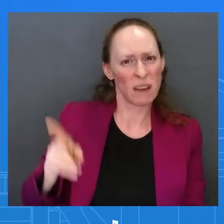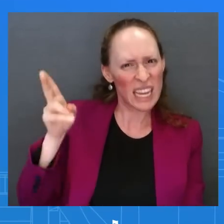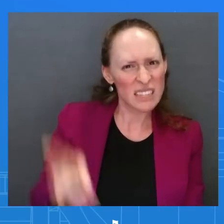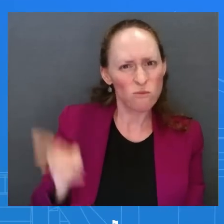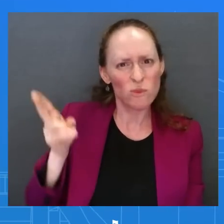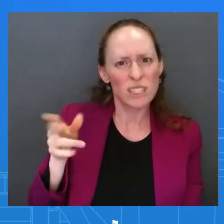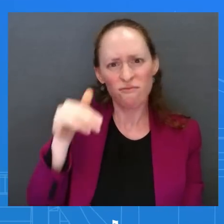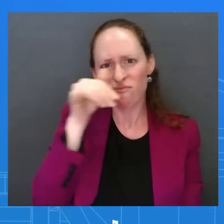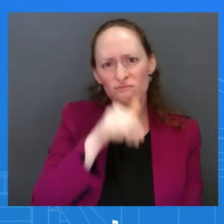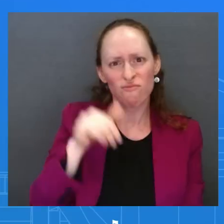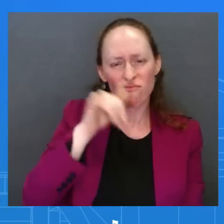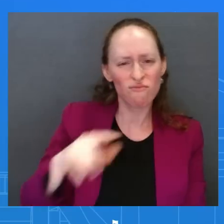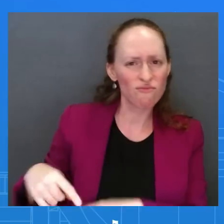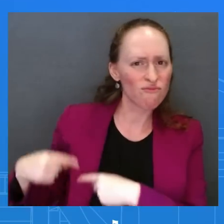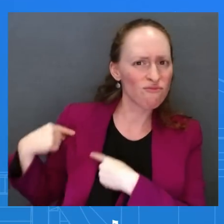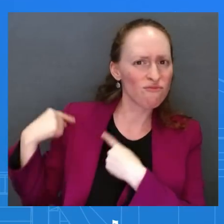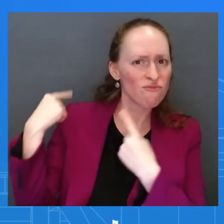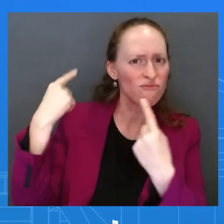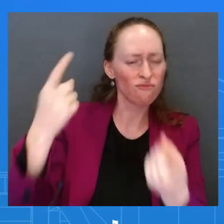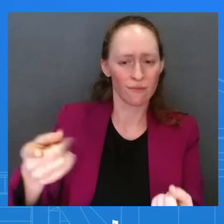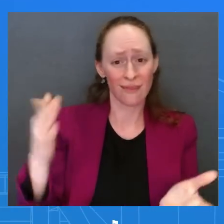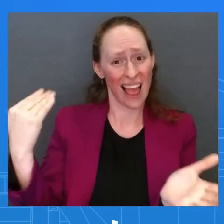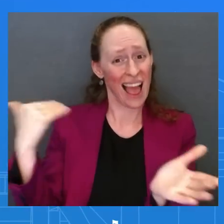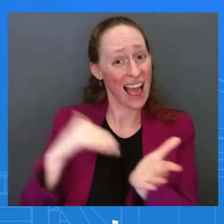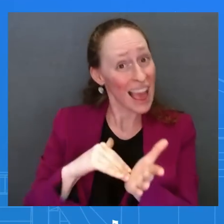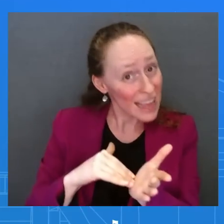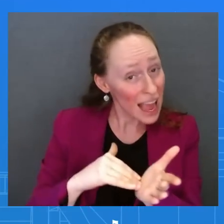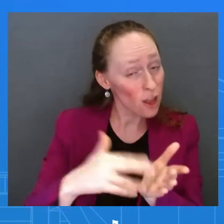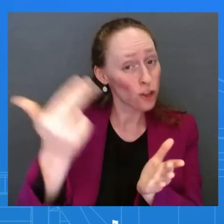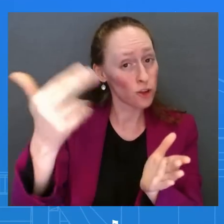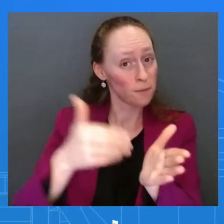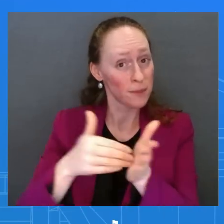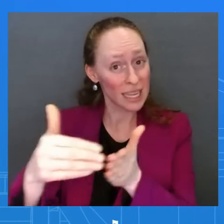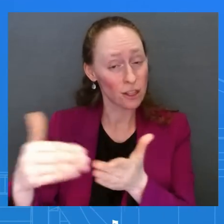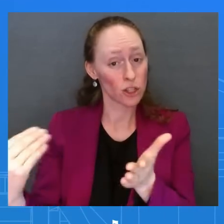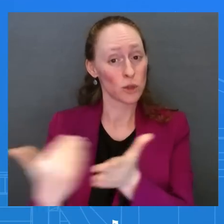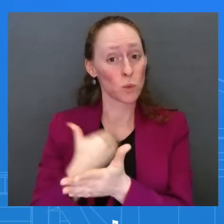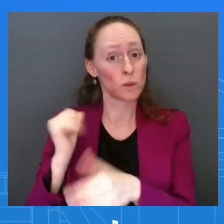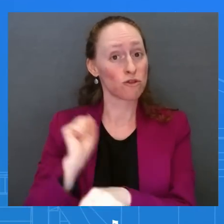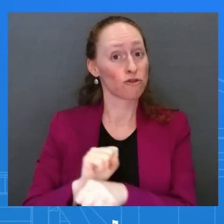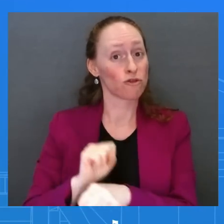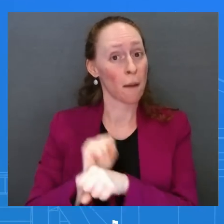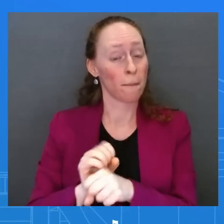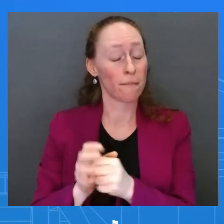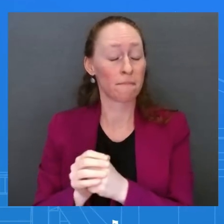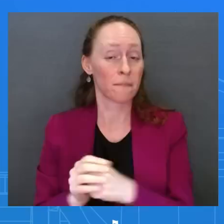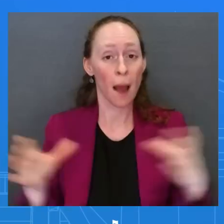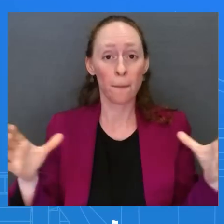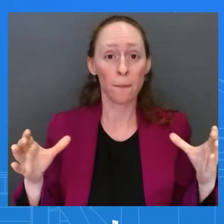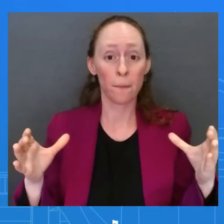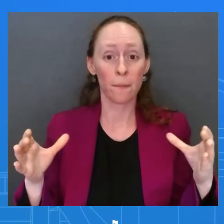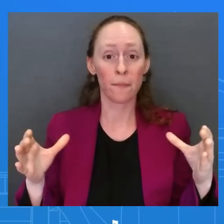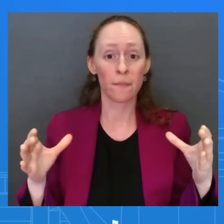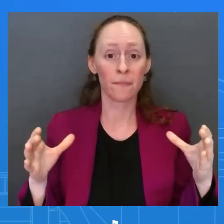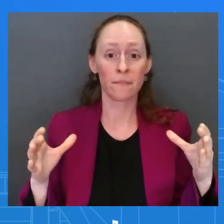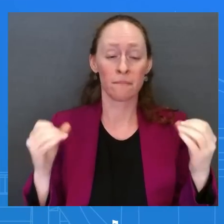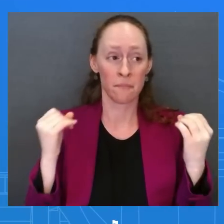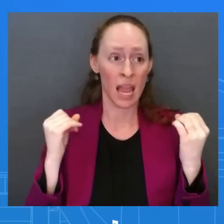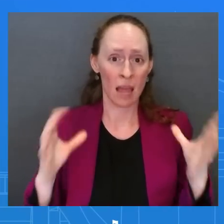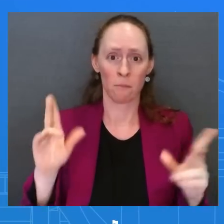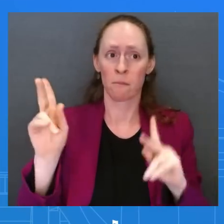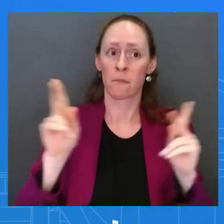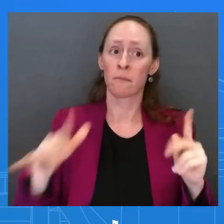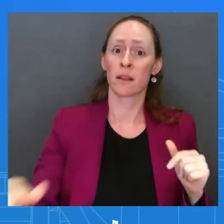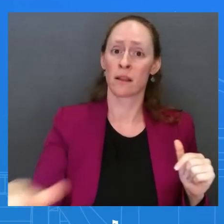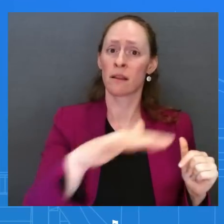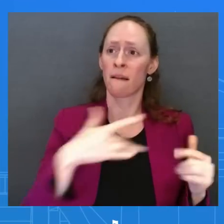million jobs again. When you think about how Americans feel better about their personal finances, that is important. When you think about wages are going up, when you